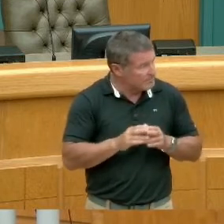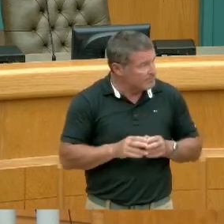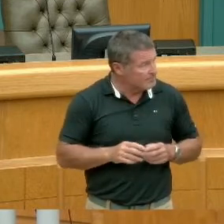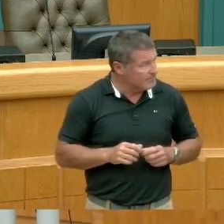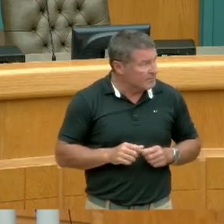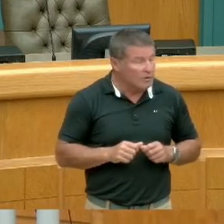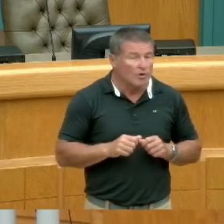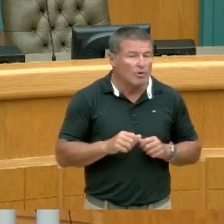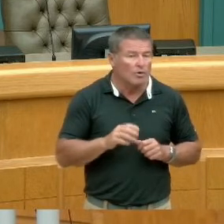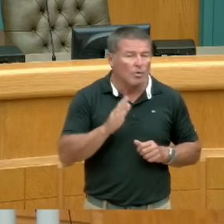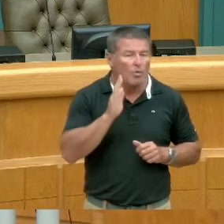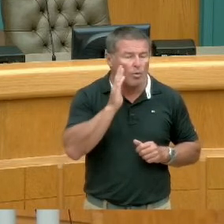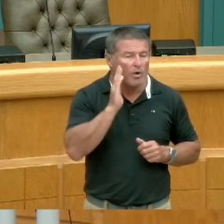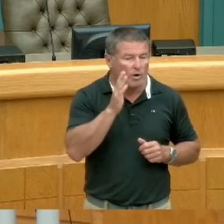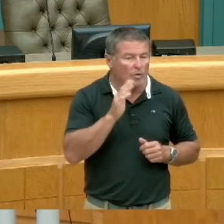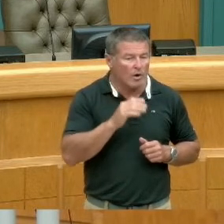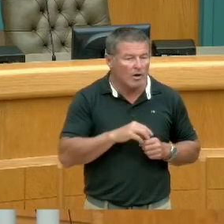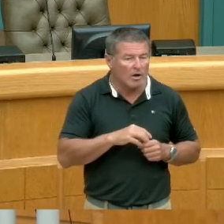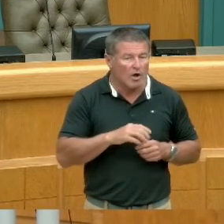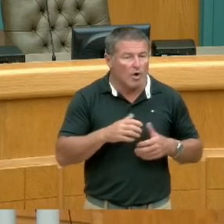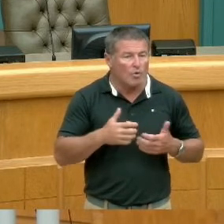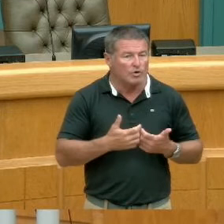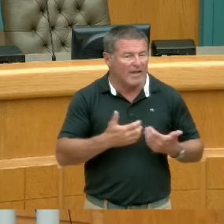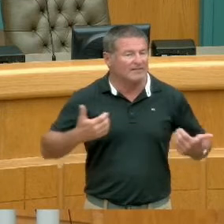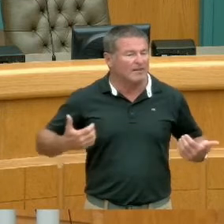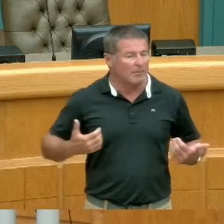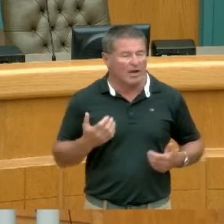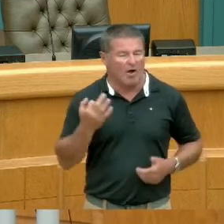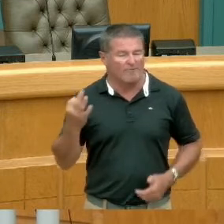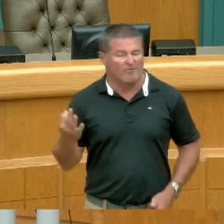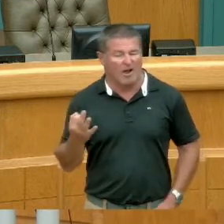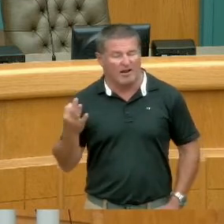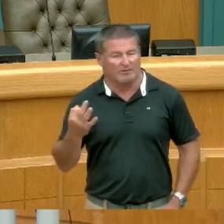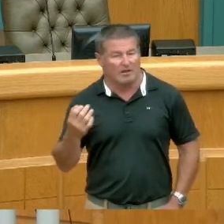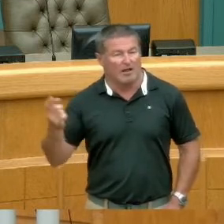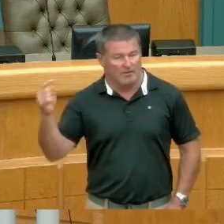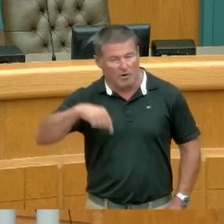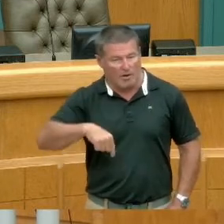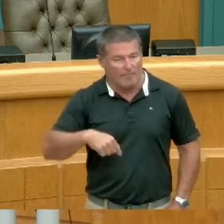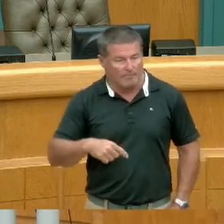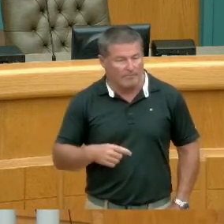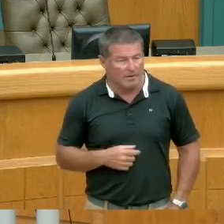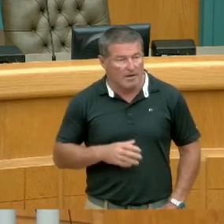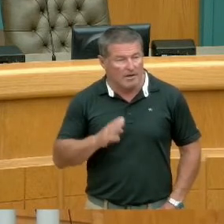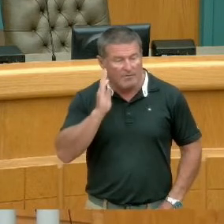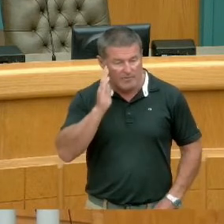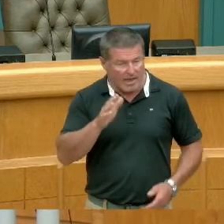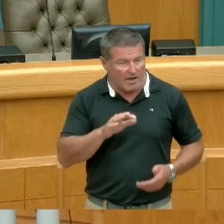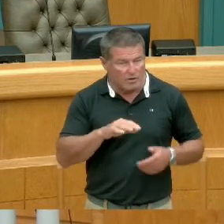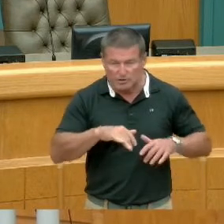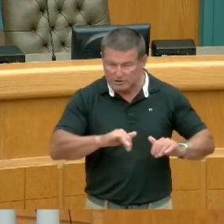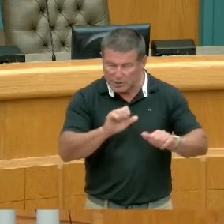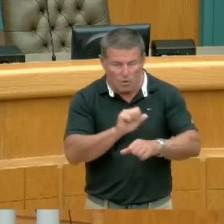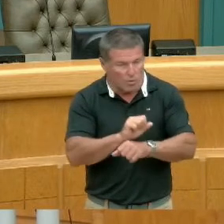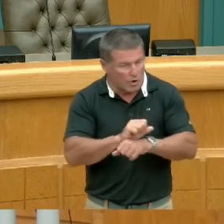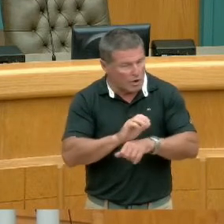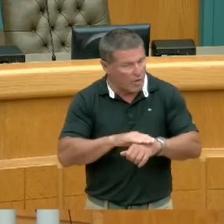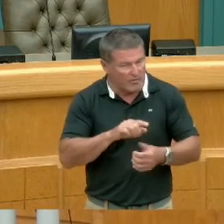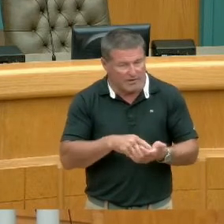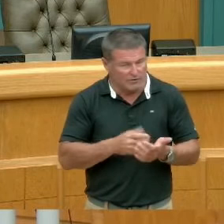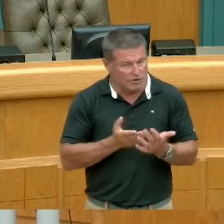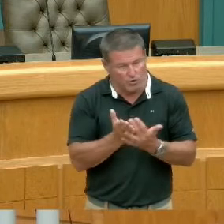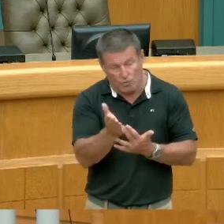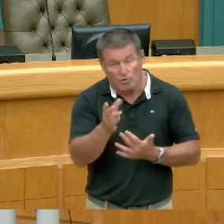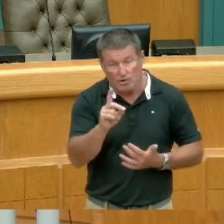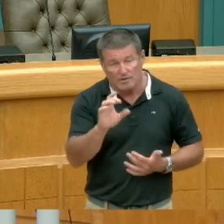continue to do theirs as a standalone item on Friday, and they'll continue to track this through December, actually, is what they've agreed